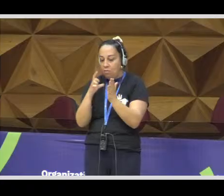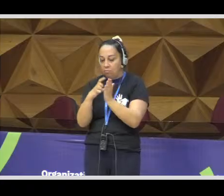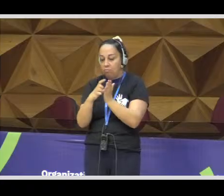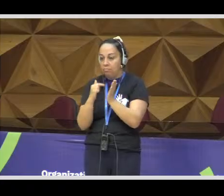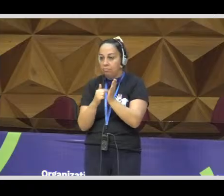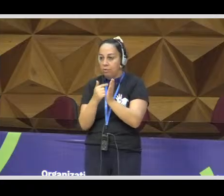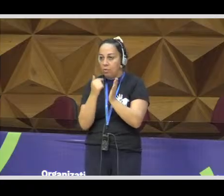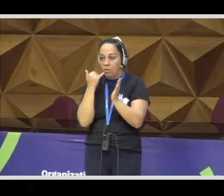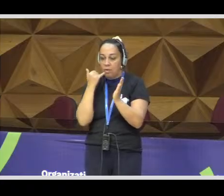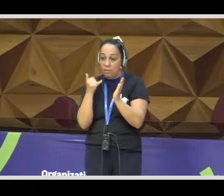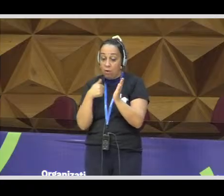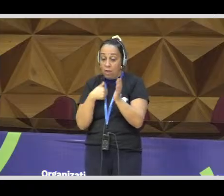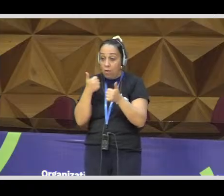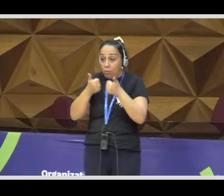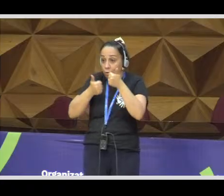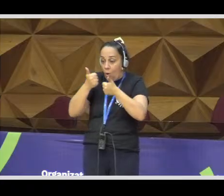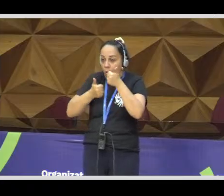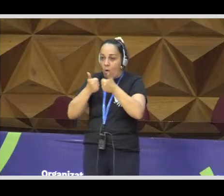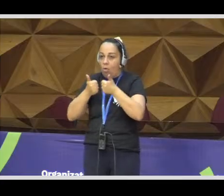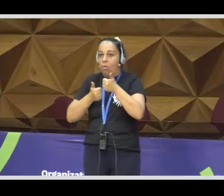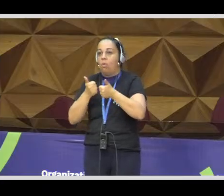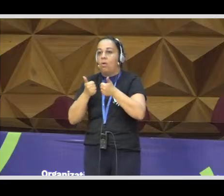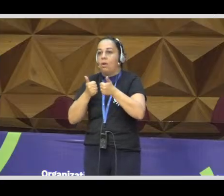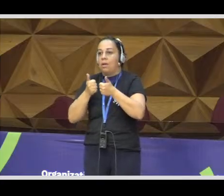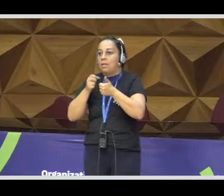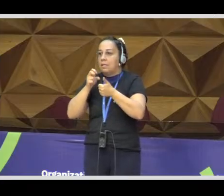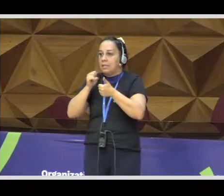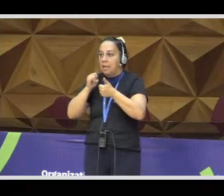where I'm totally surrounded by the environment.